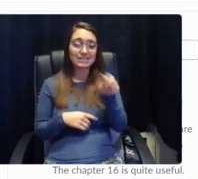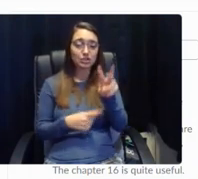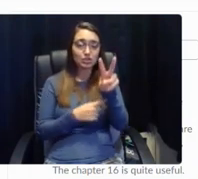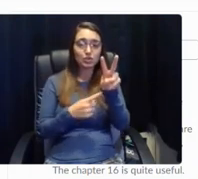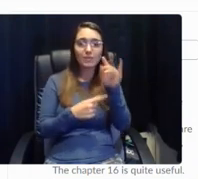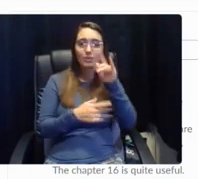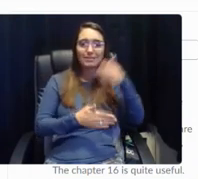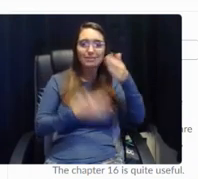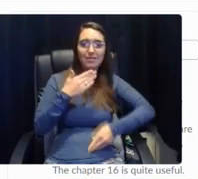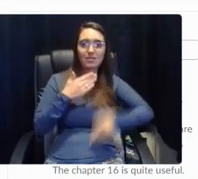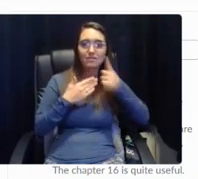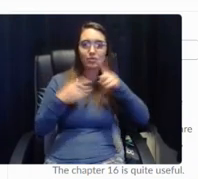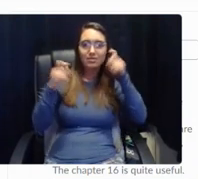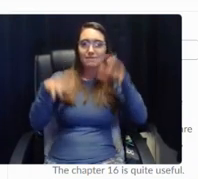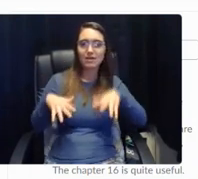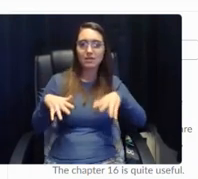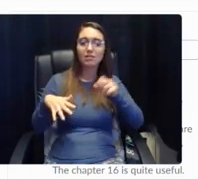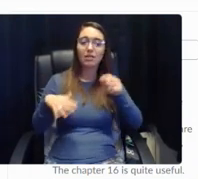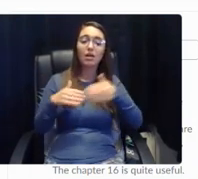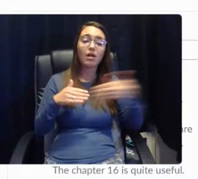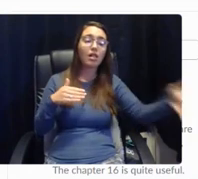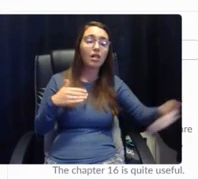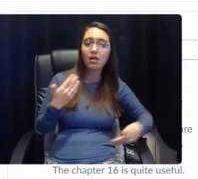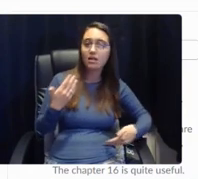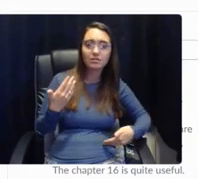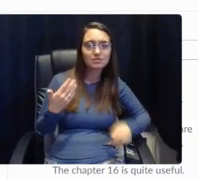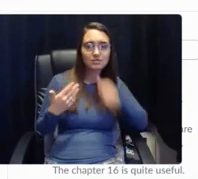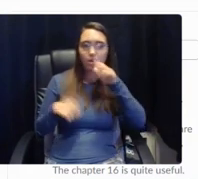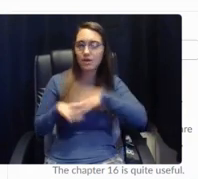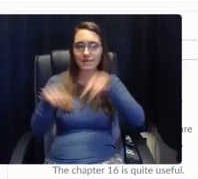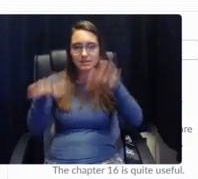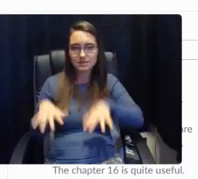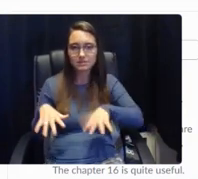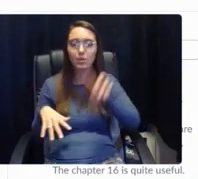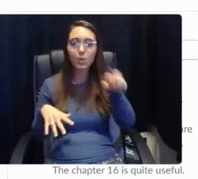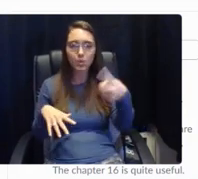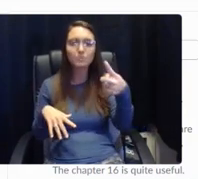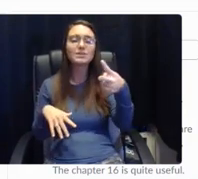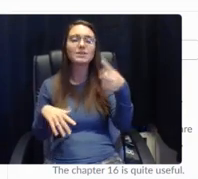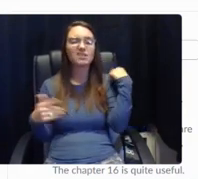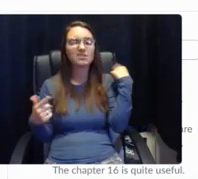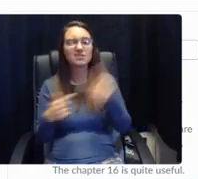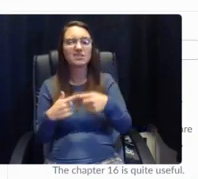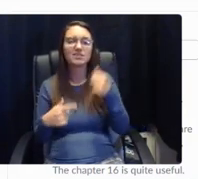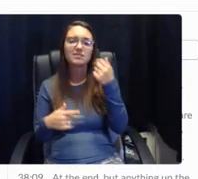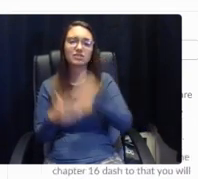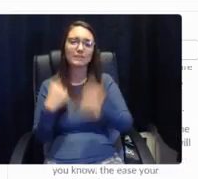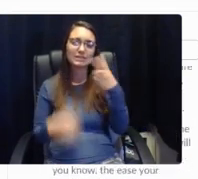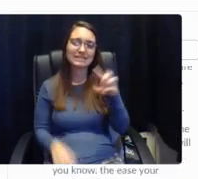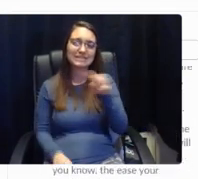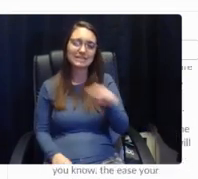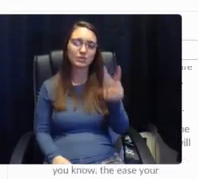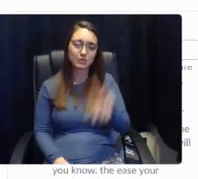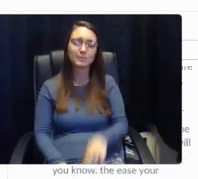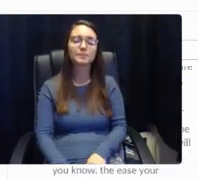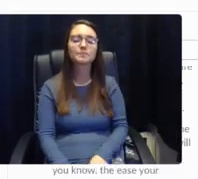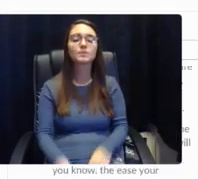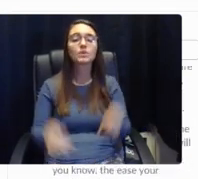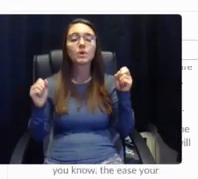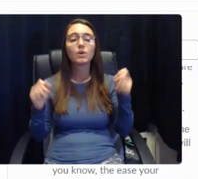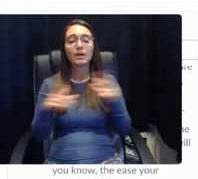tested for the final exam in order to ease your workload, okay? All right, so this is